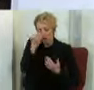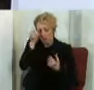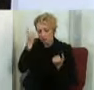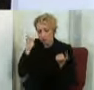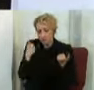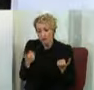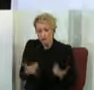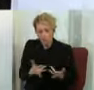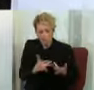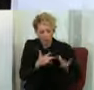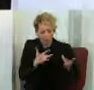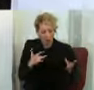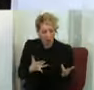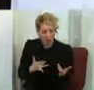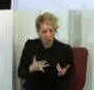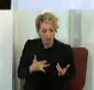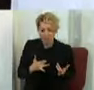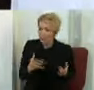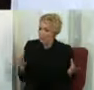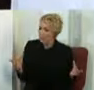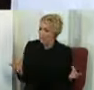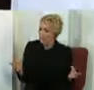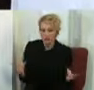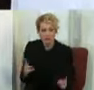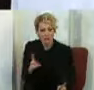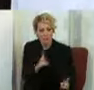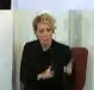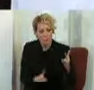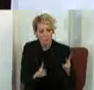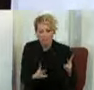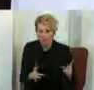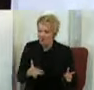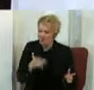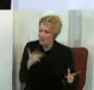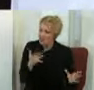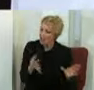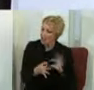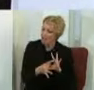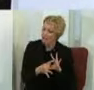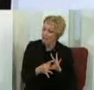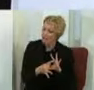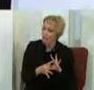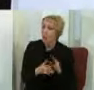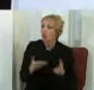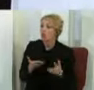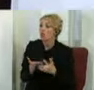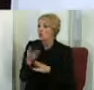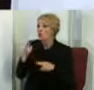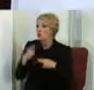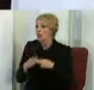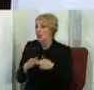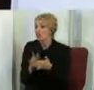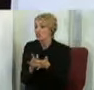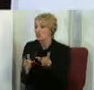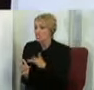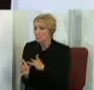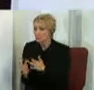and every one of our hearts, may they be ever acceptable to you. In the name of Jesus, the risen Christ, in whom we